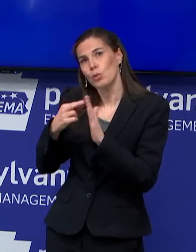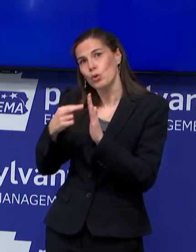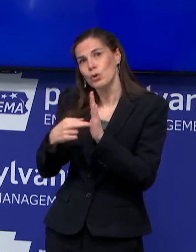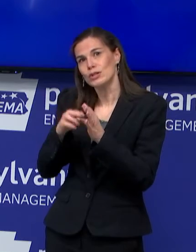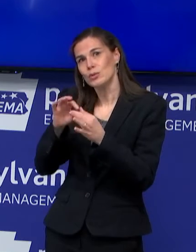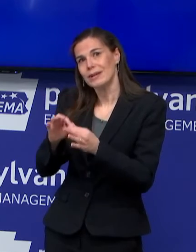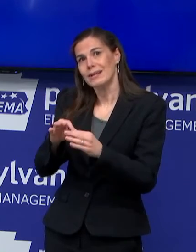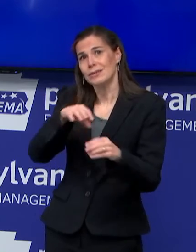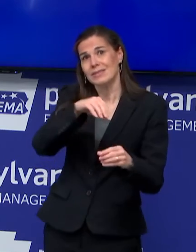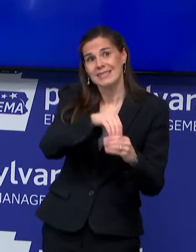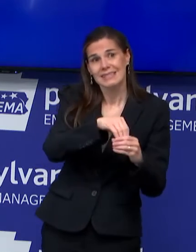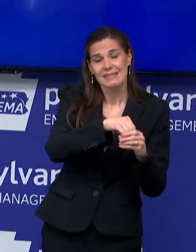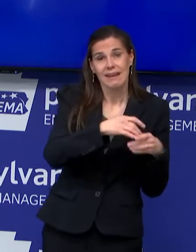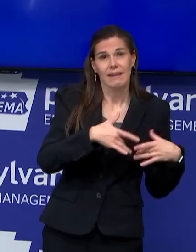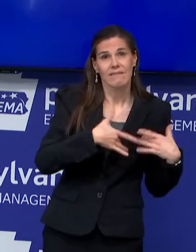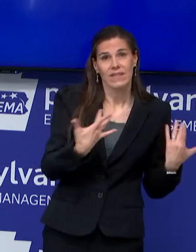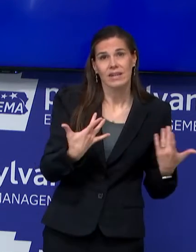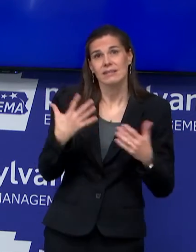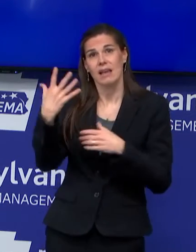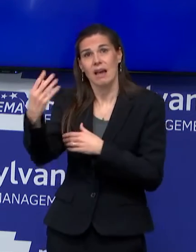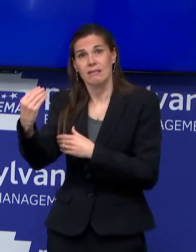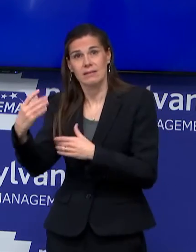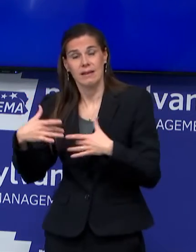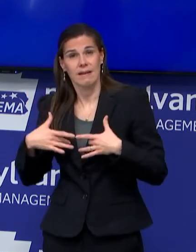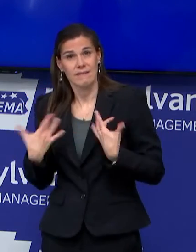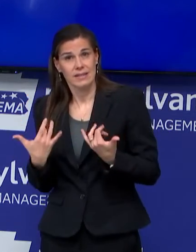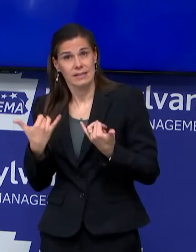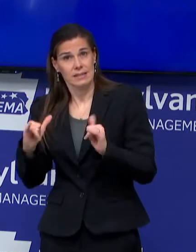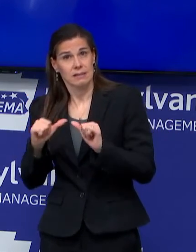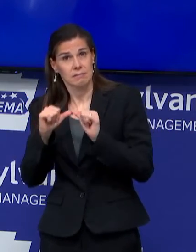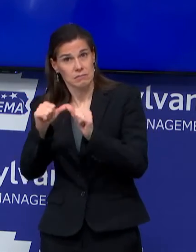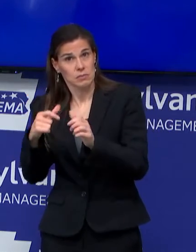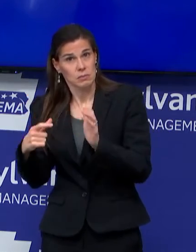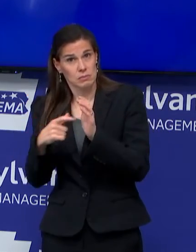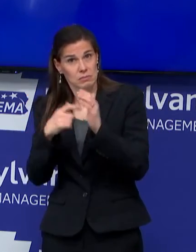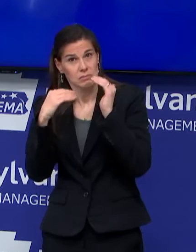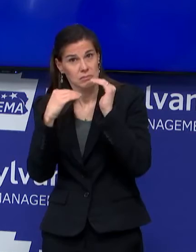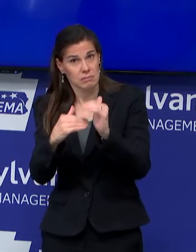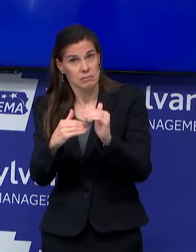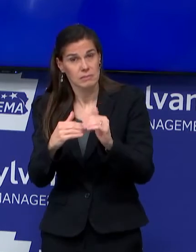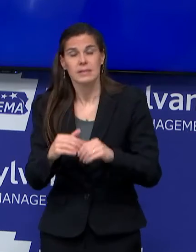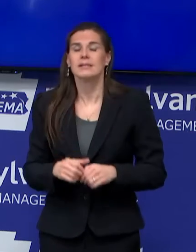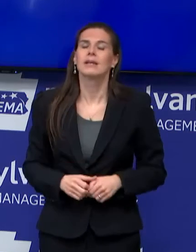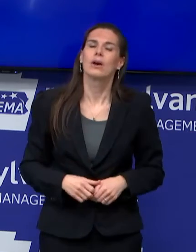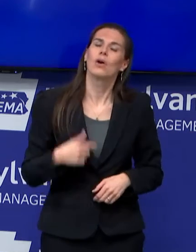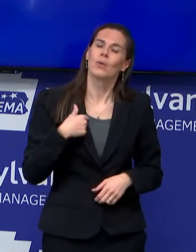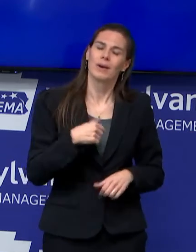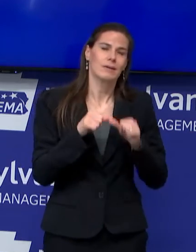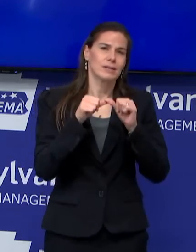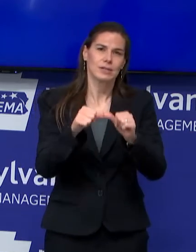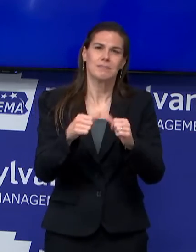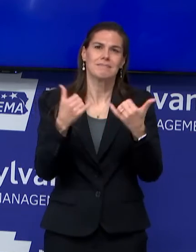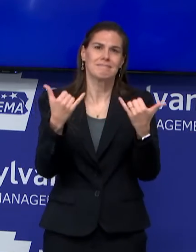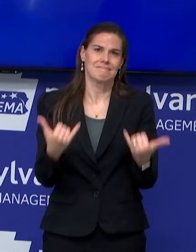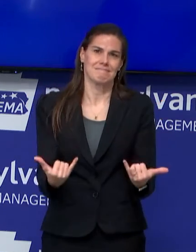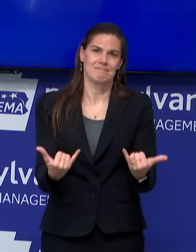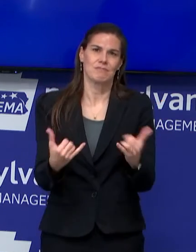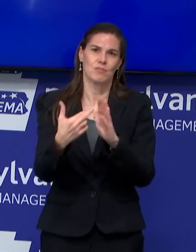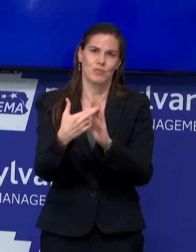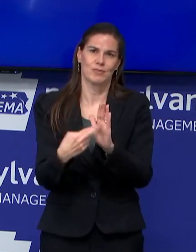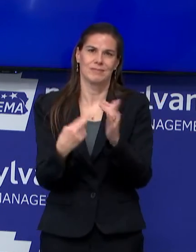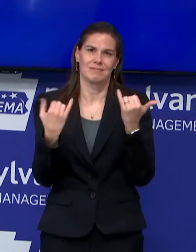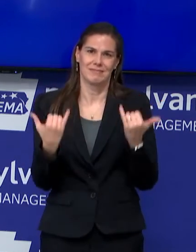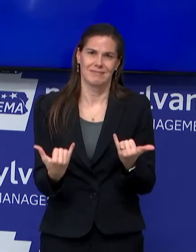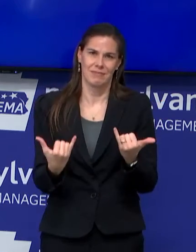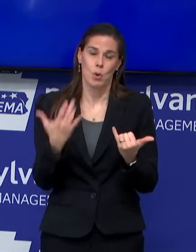still going with the existing mandate? We are continuing to go with that existing mandate, Daniel. Again, those mitigation efforts are important